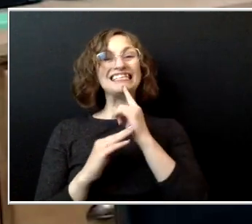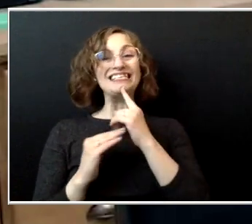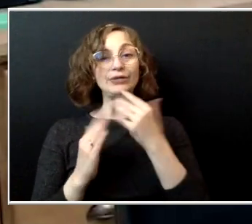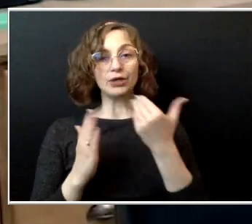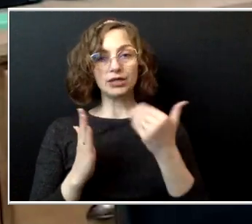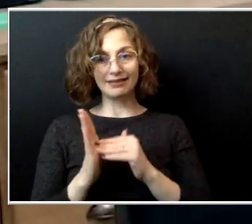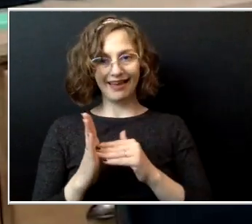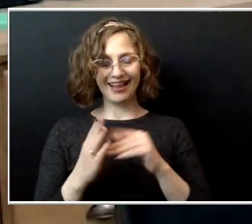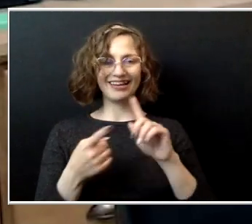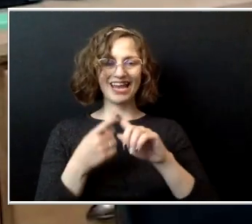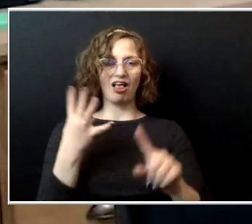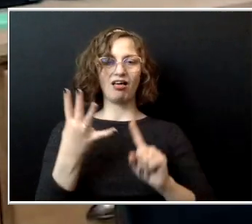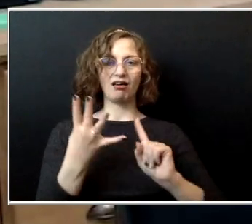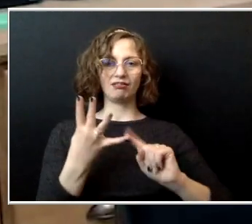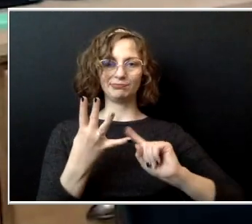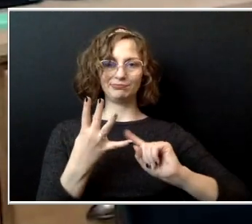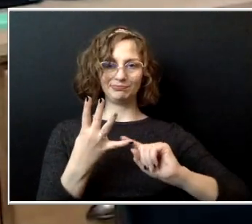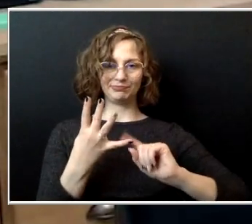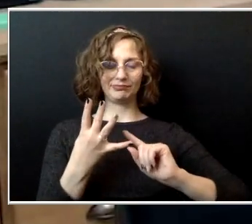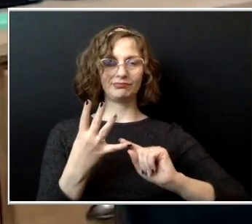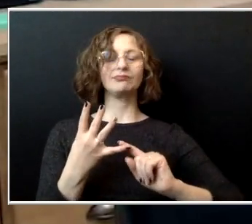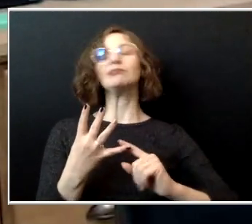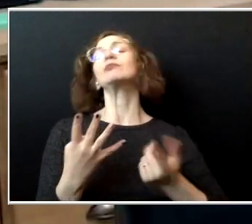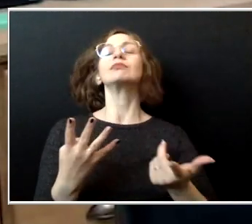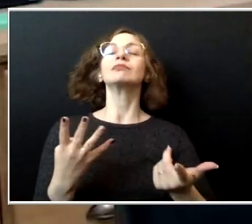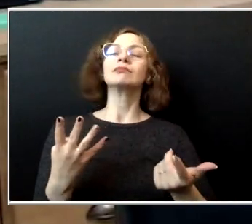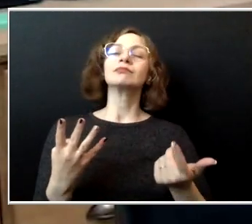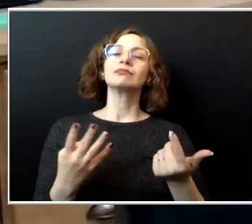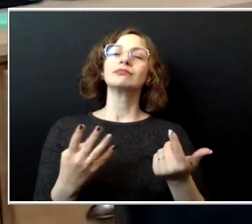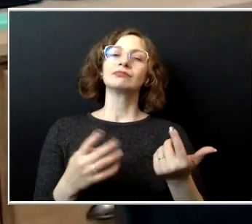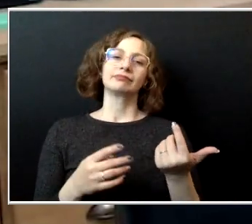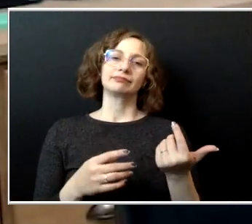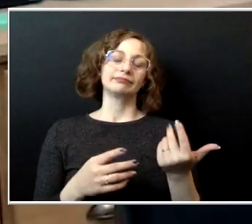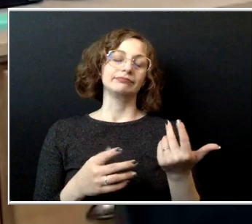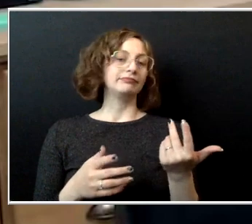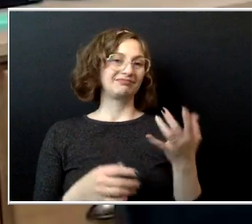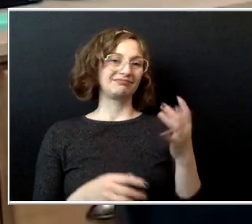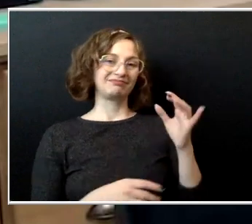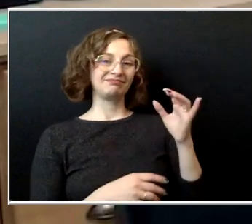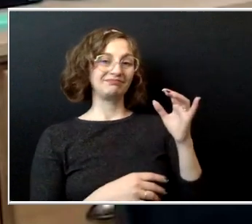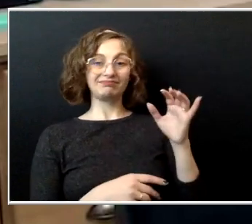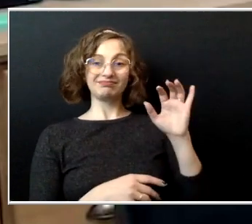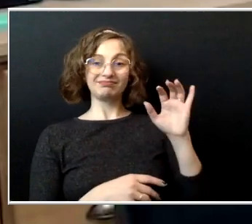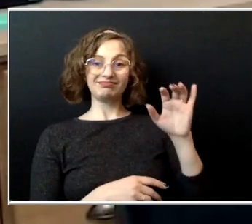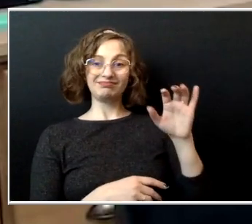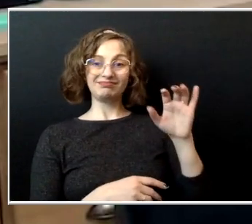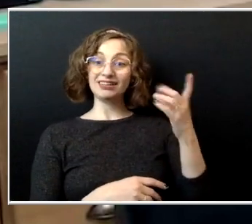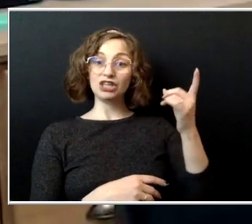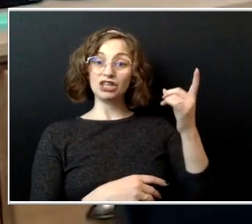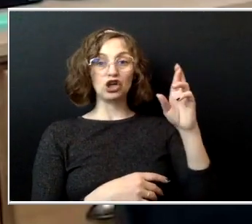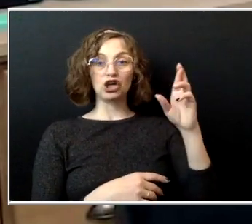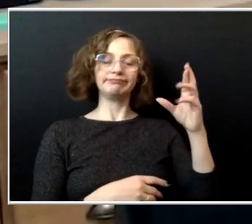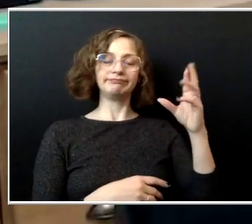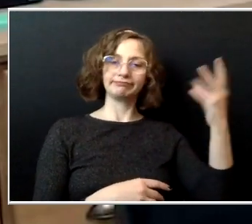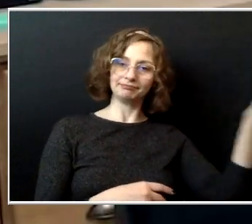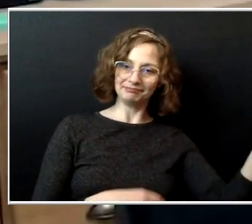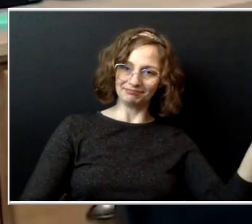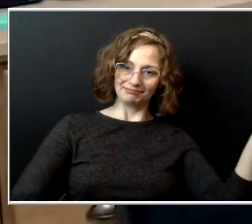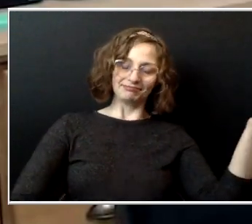I was pregnant with my 4th. And she was no longer in practice. She is